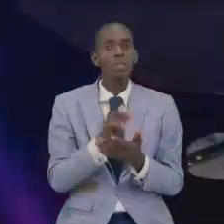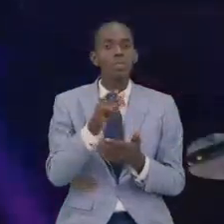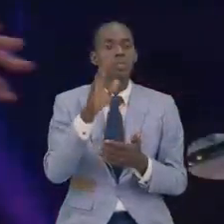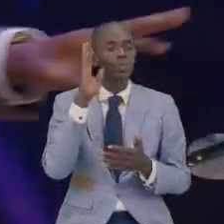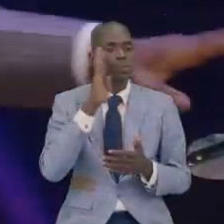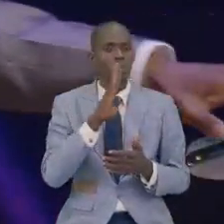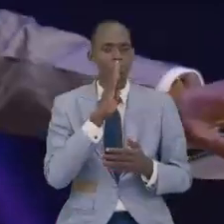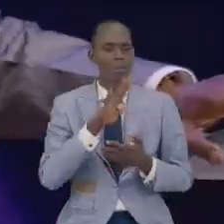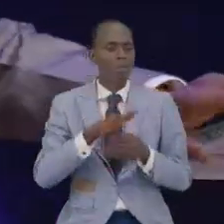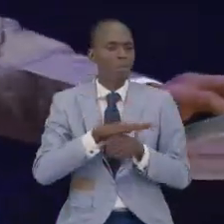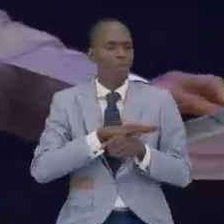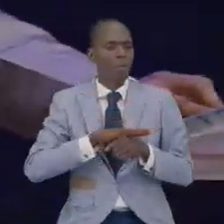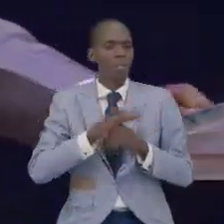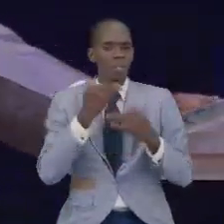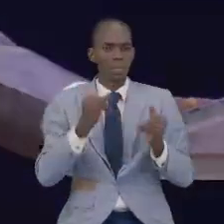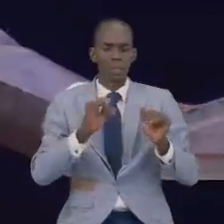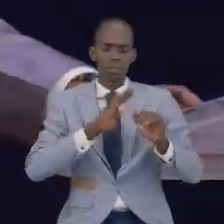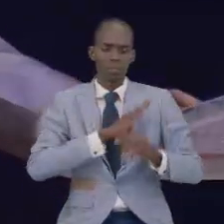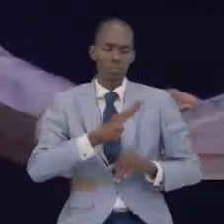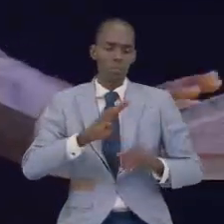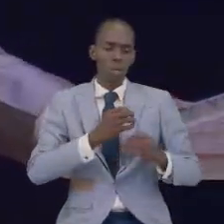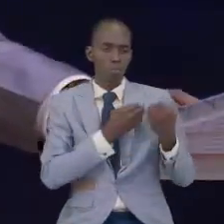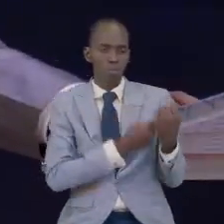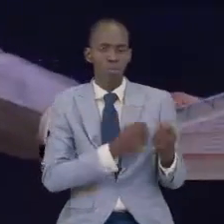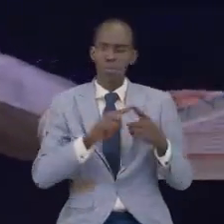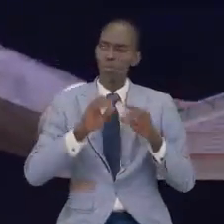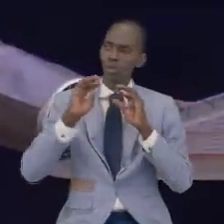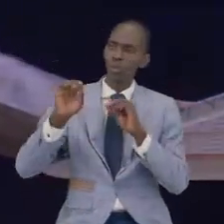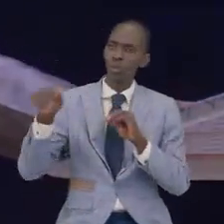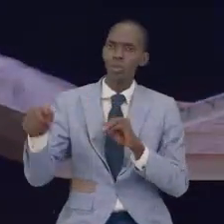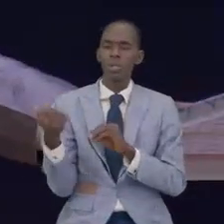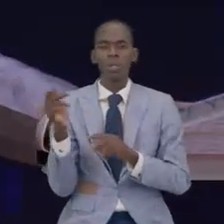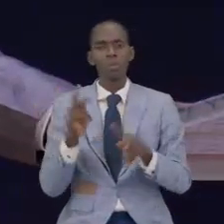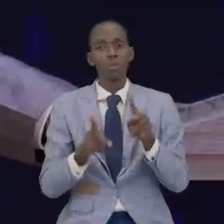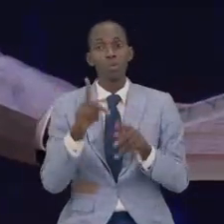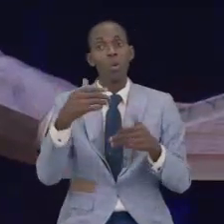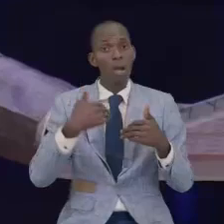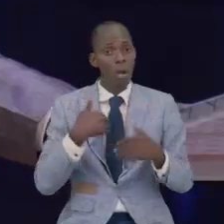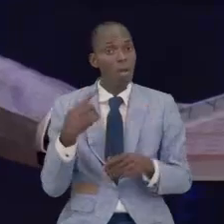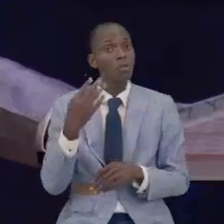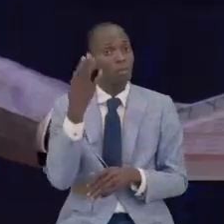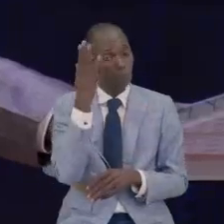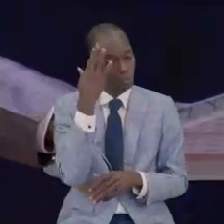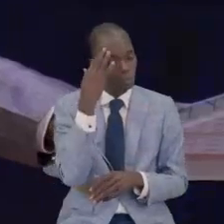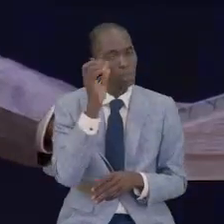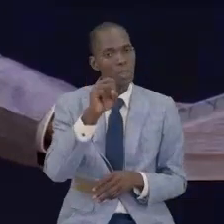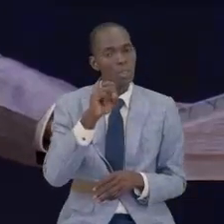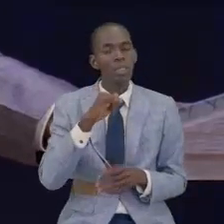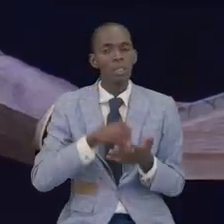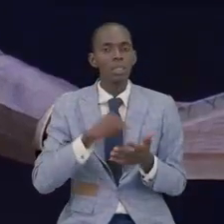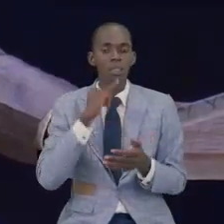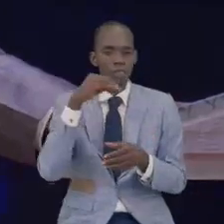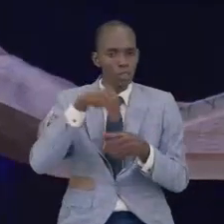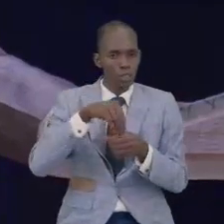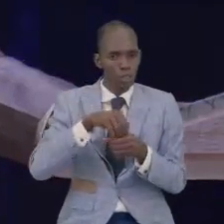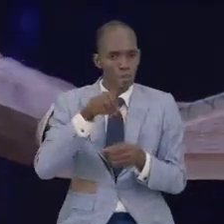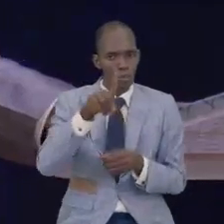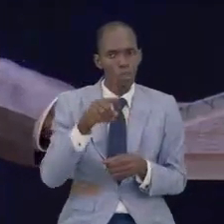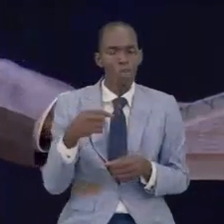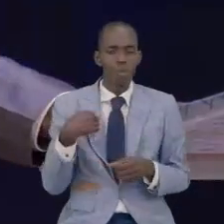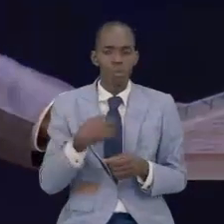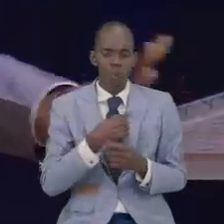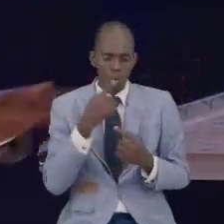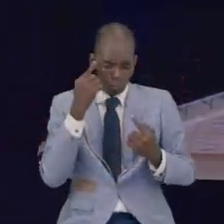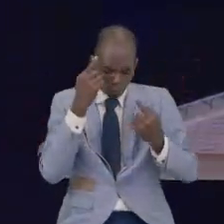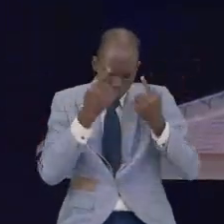people. We have the knowledge. It's implanted in us, it's put into us. We meditate on